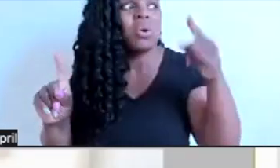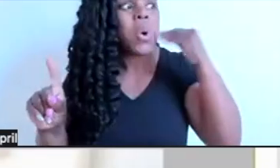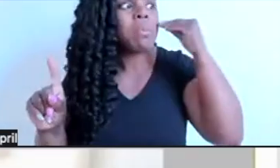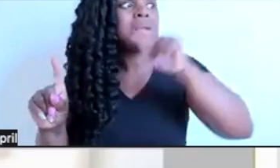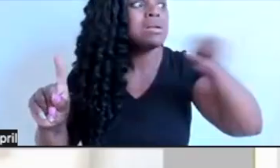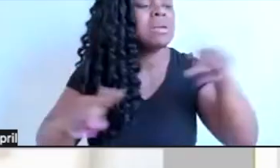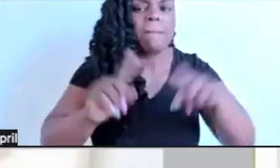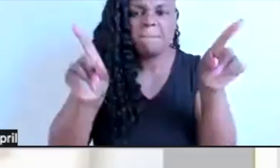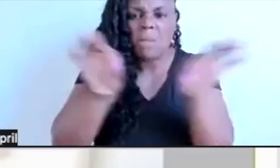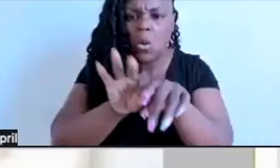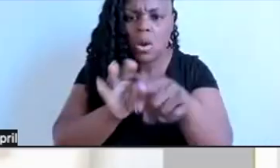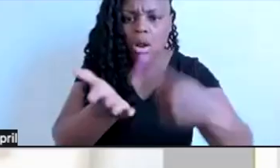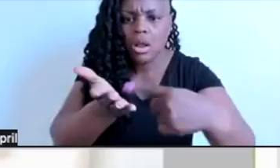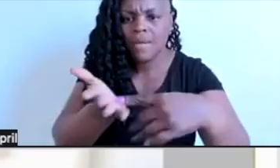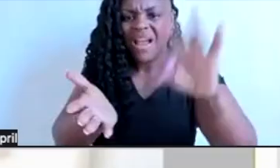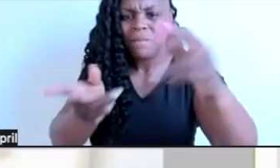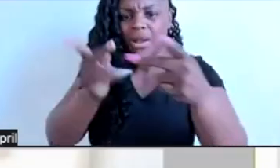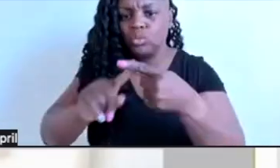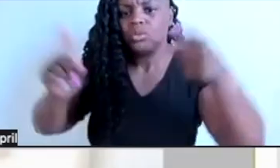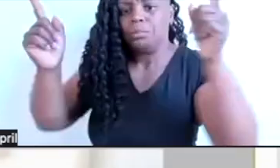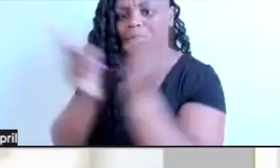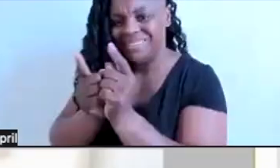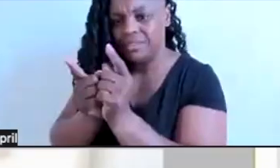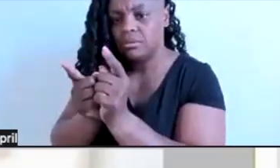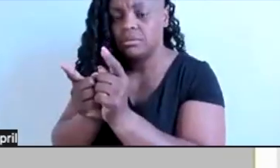phone number with a neighbor and tell them where you are going.